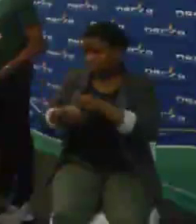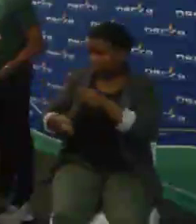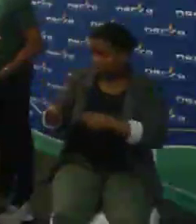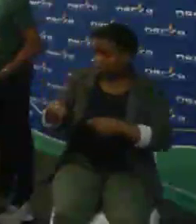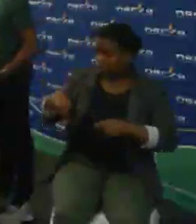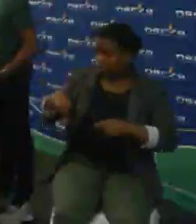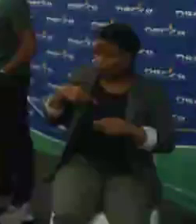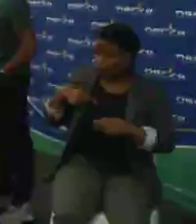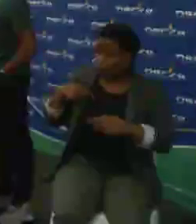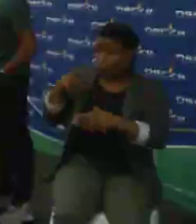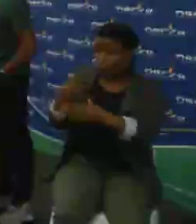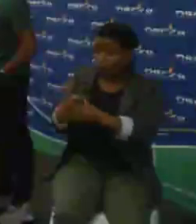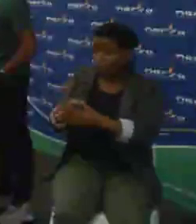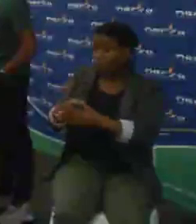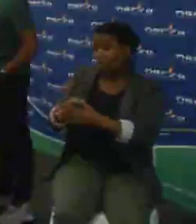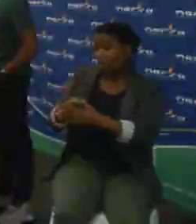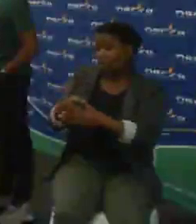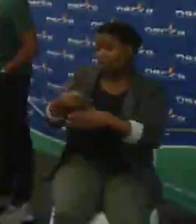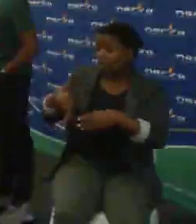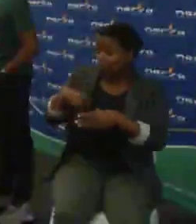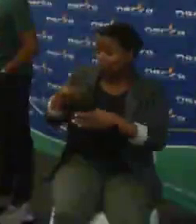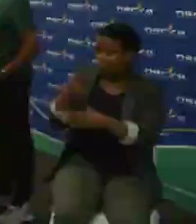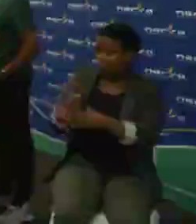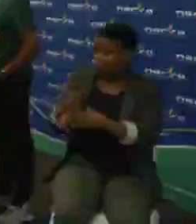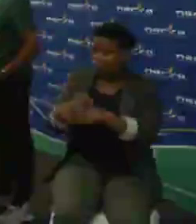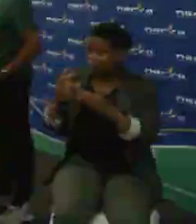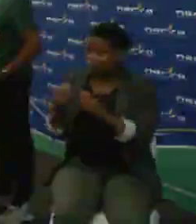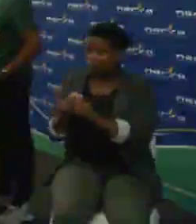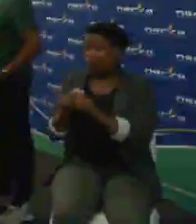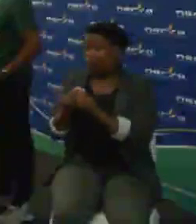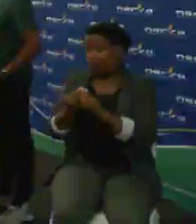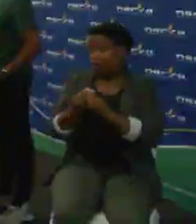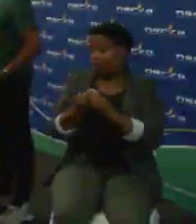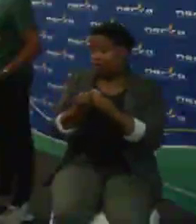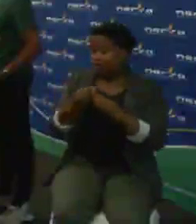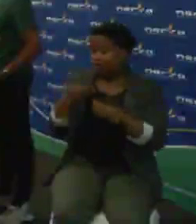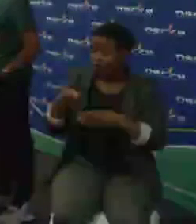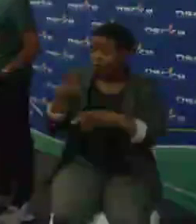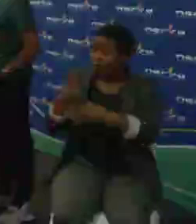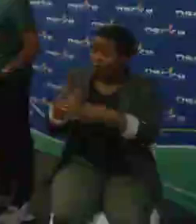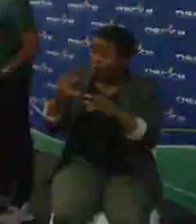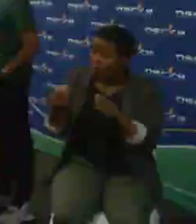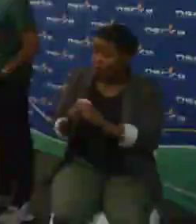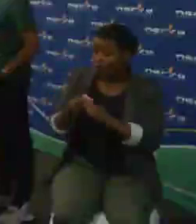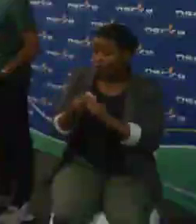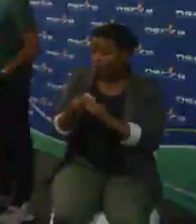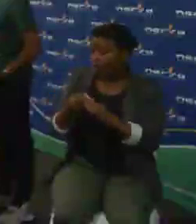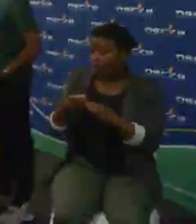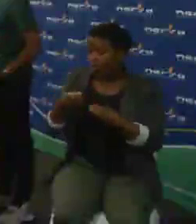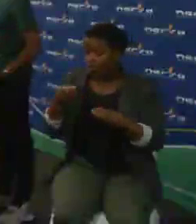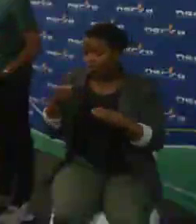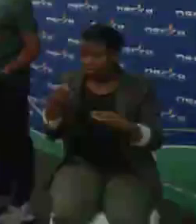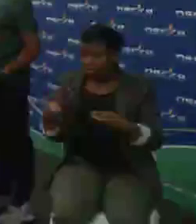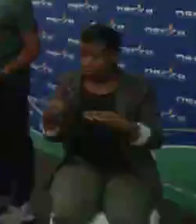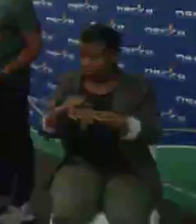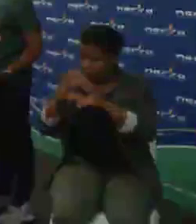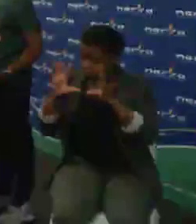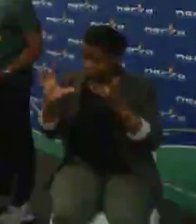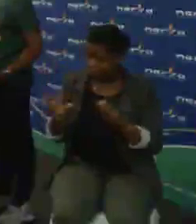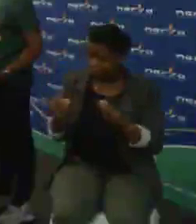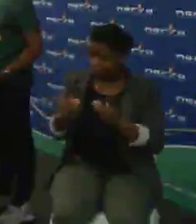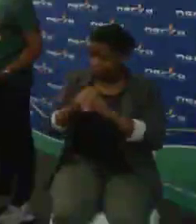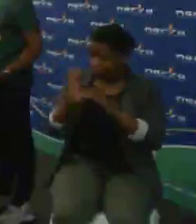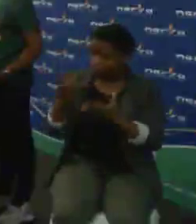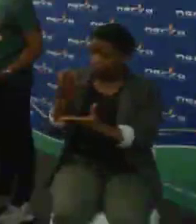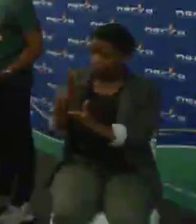eventually paid for those. There was a reduction in mitigating circumstance, but we paid for those. When it came to light that some of those